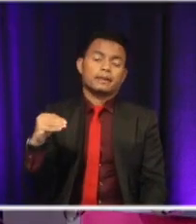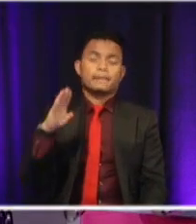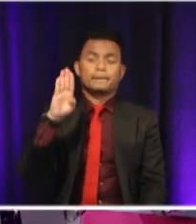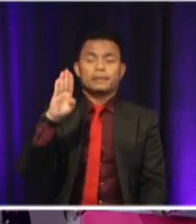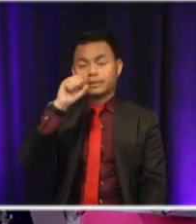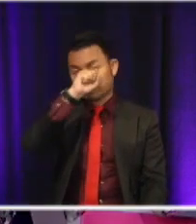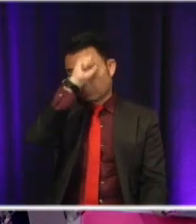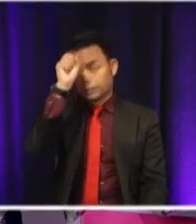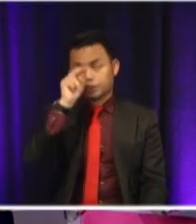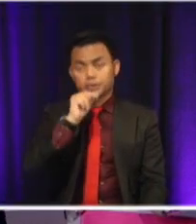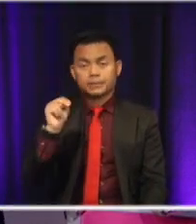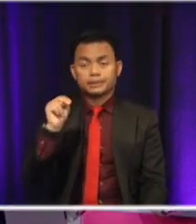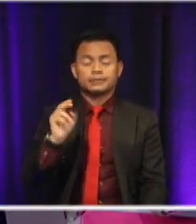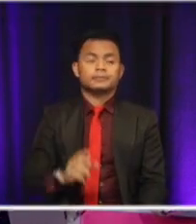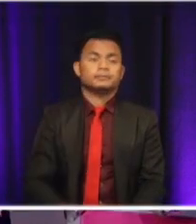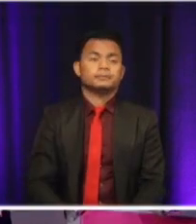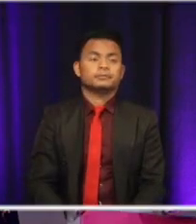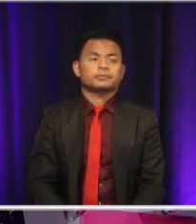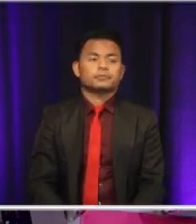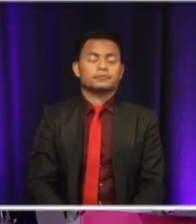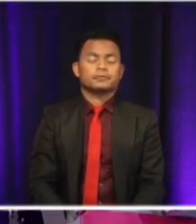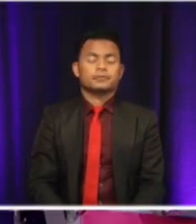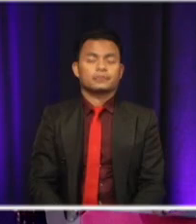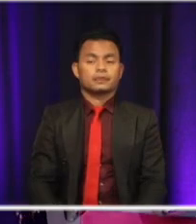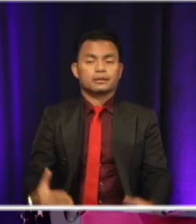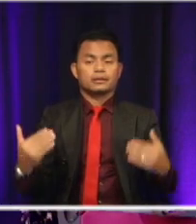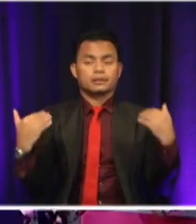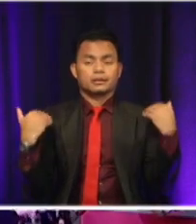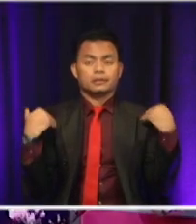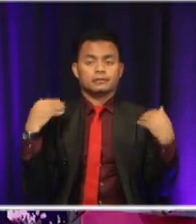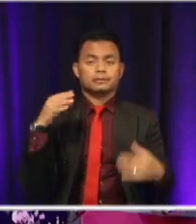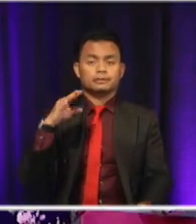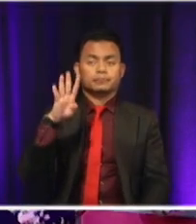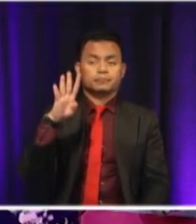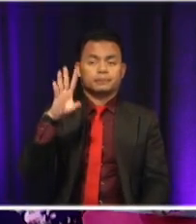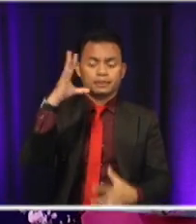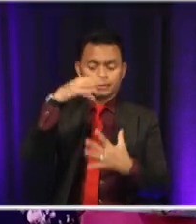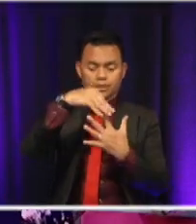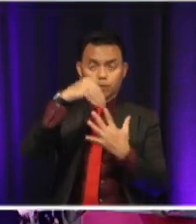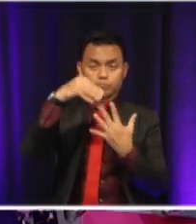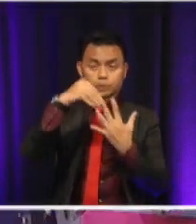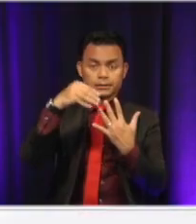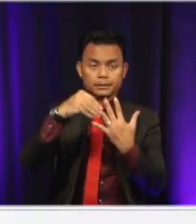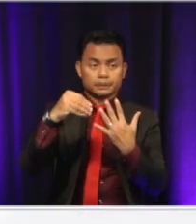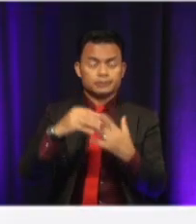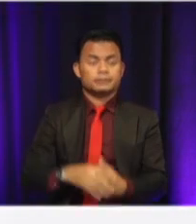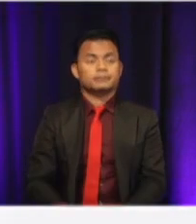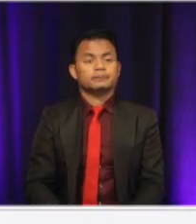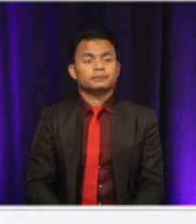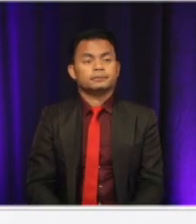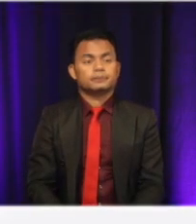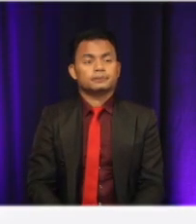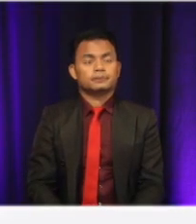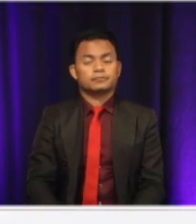is the morning of the exam and you have 4 options there. You have half term and tiger,